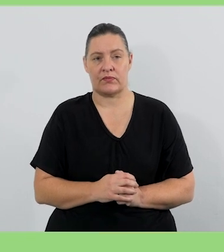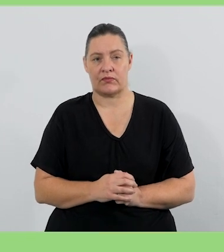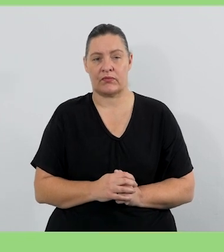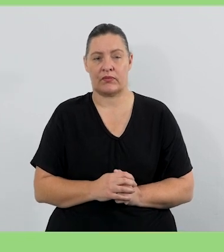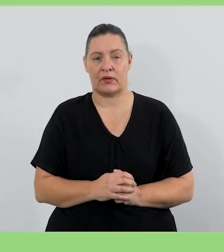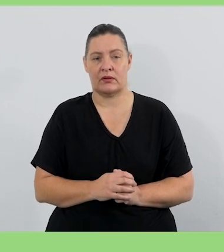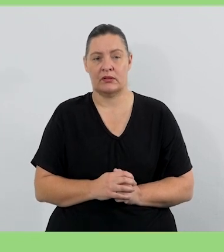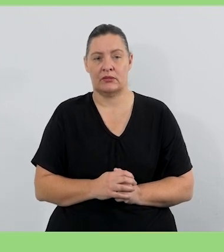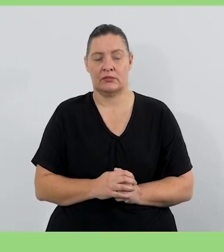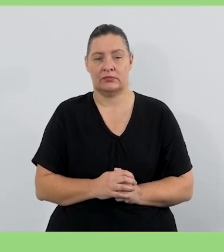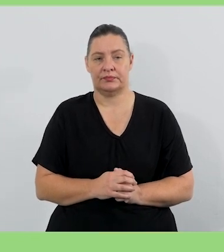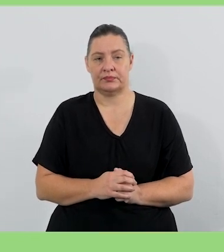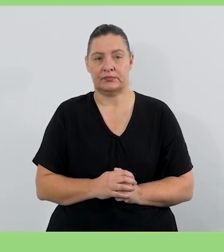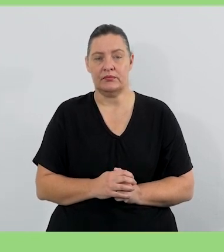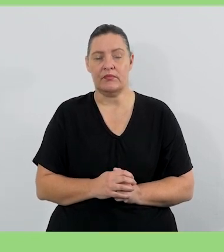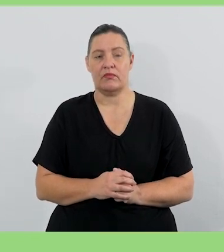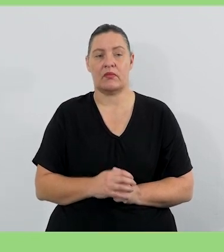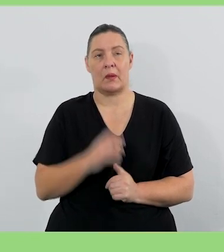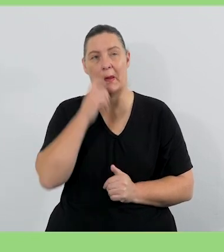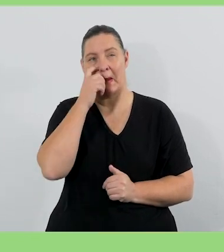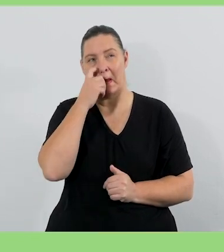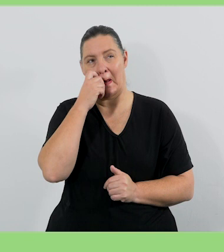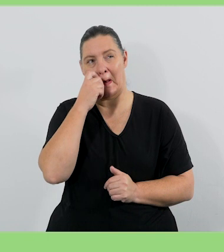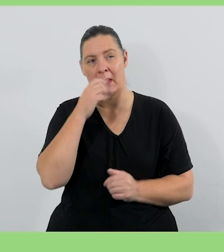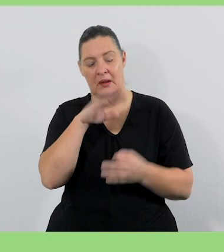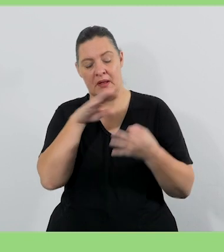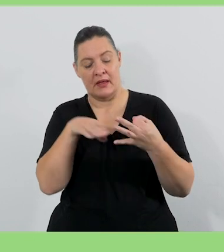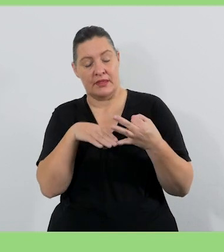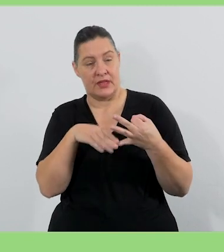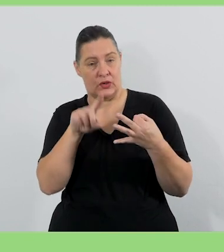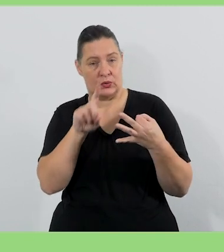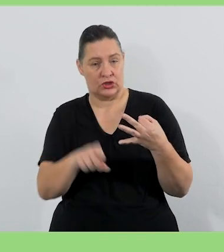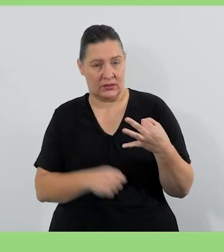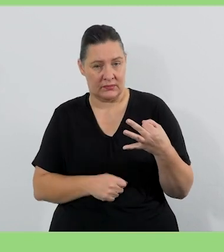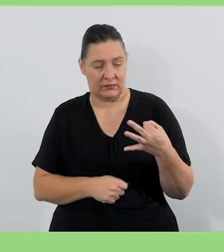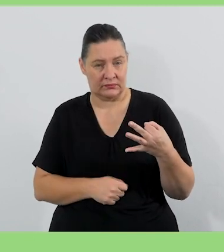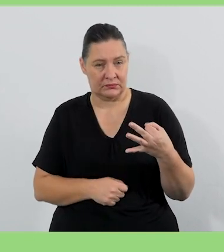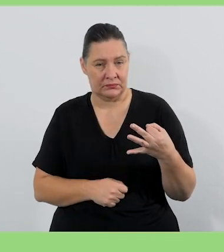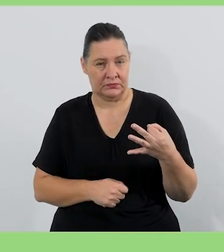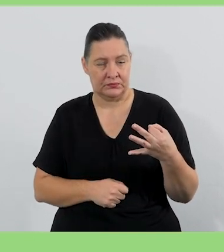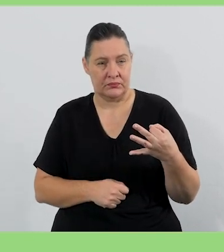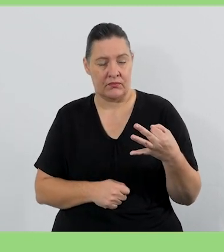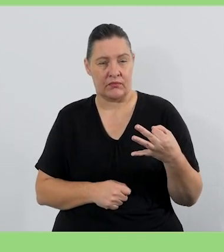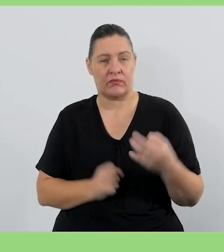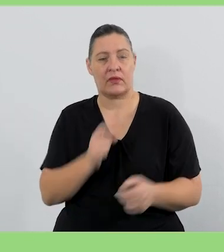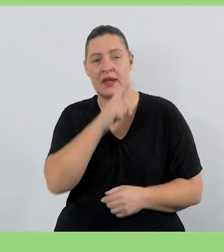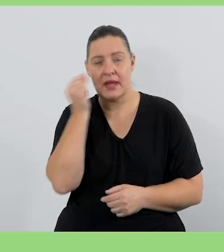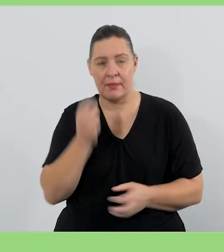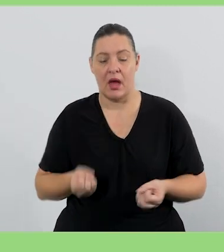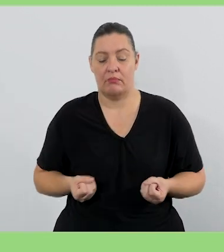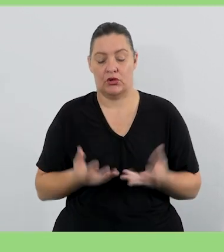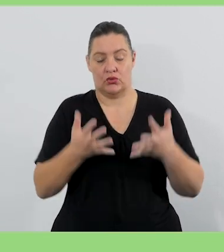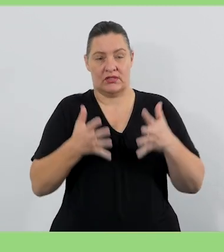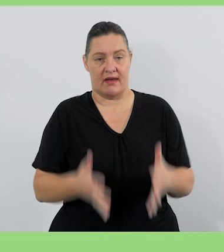Yes, and that is our second question. Now let us move on to the third one. The third one says, name